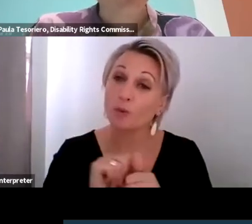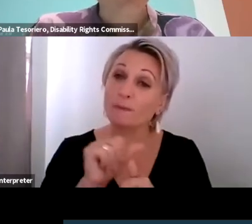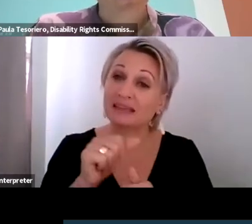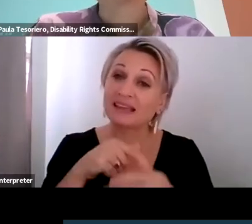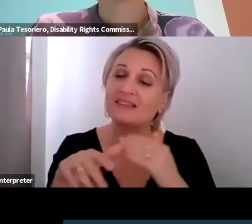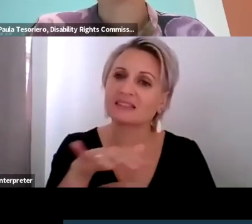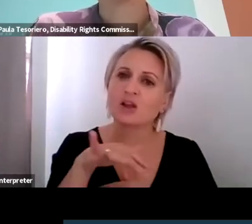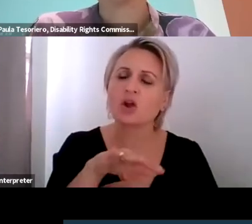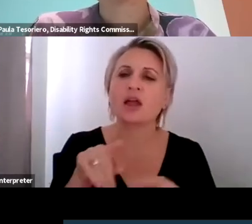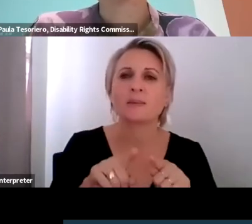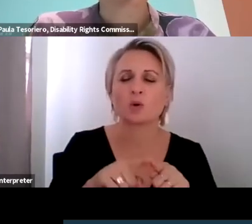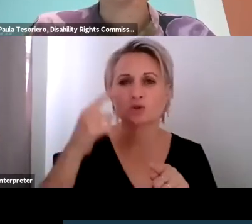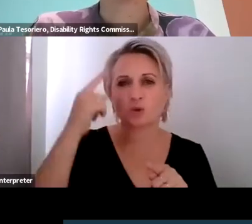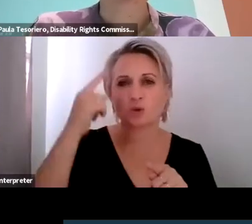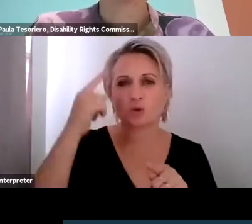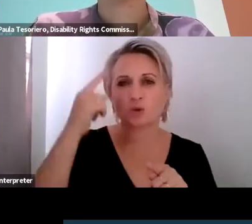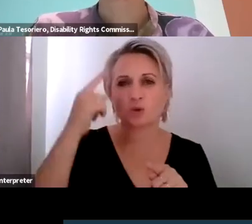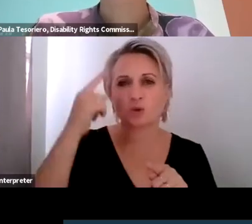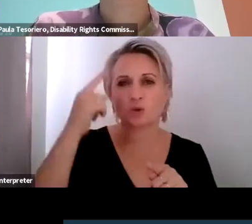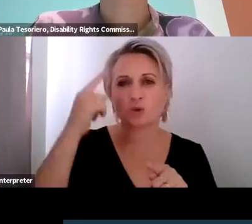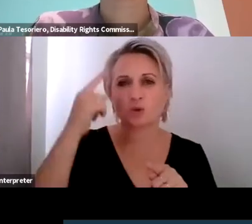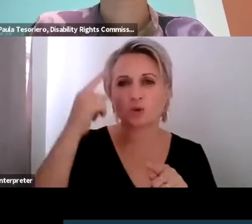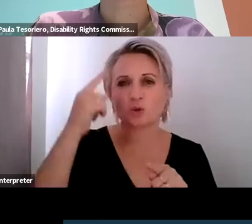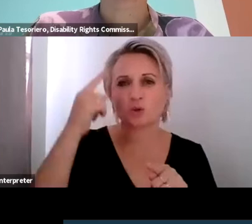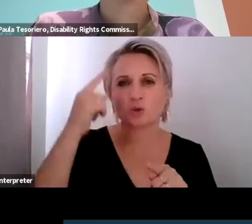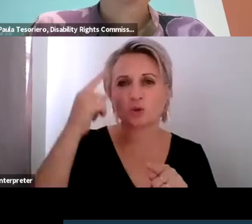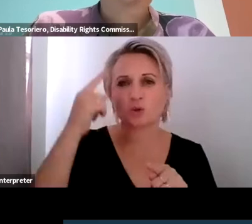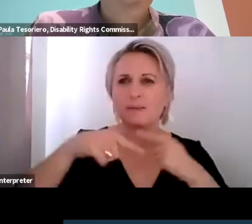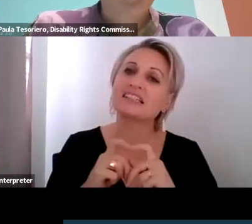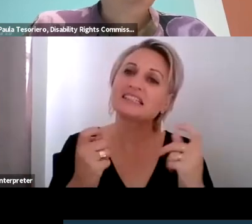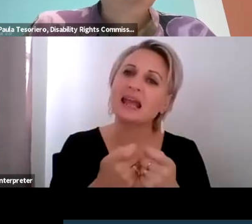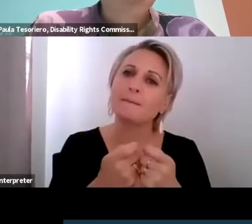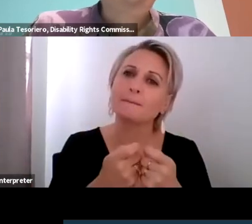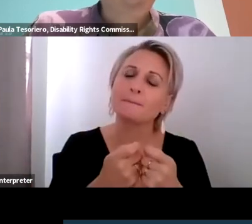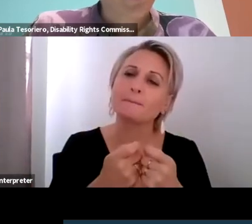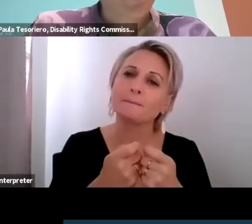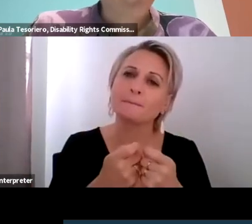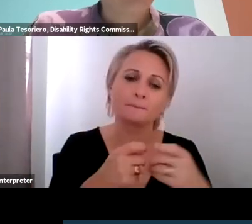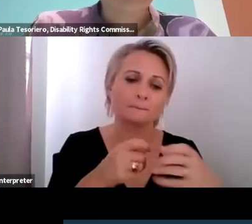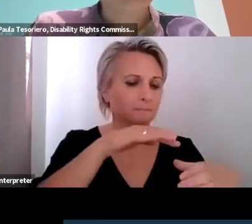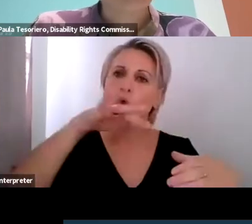important to think about who's around your governance table. You know, are there disabled people? And,